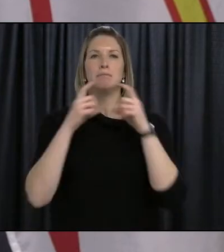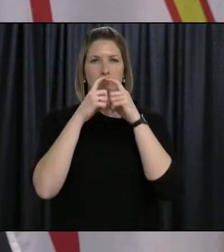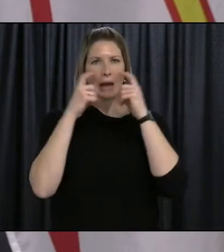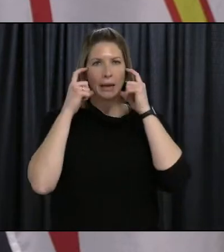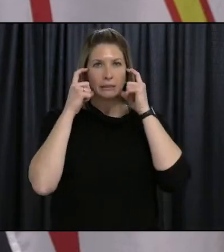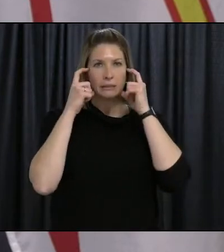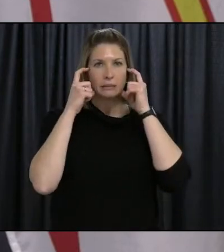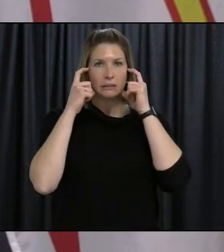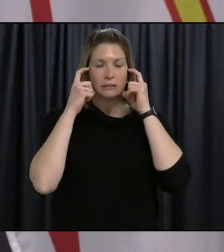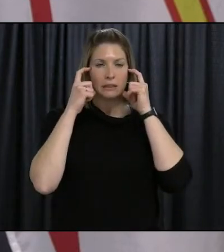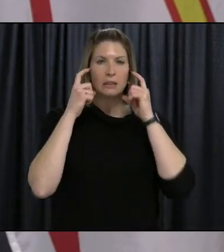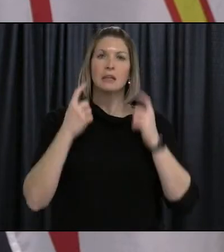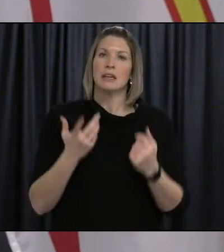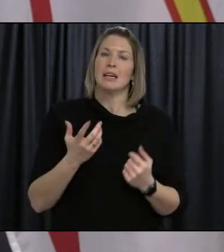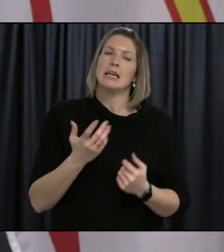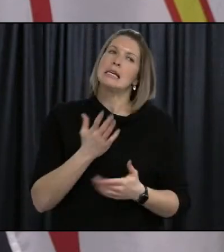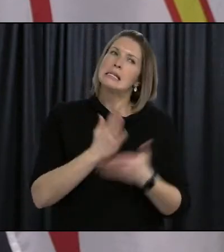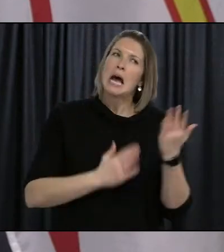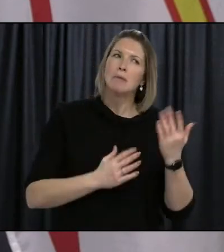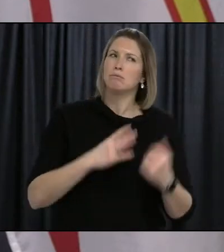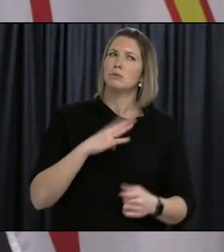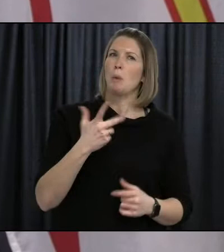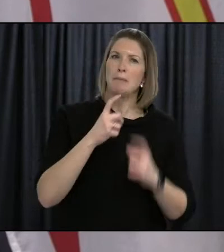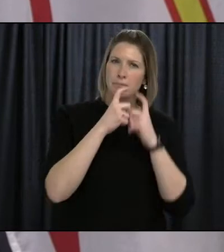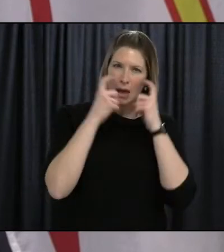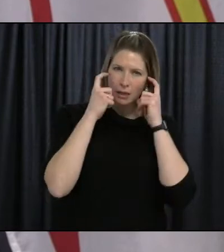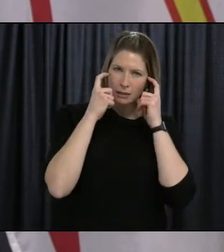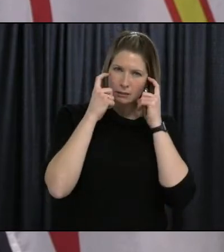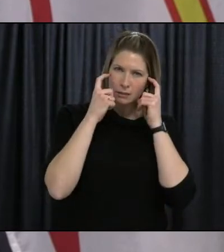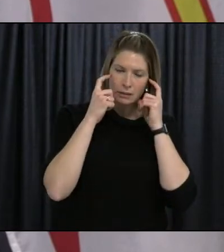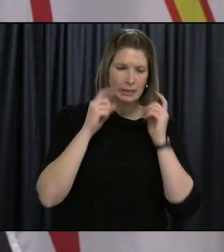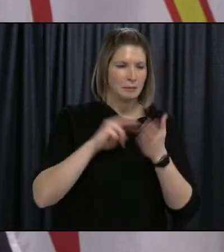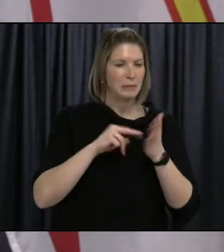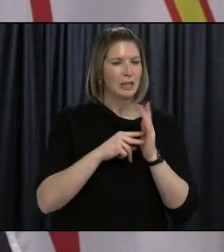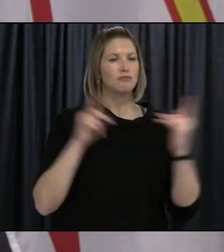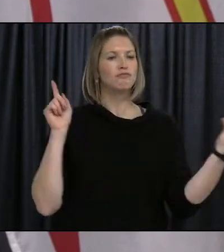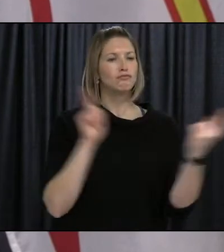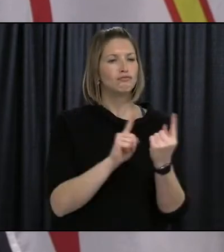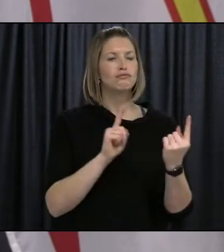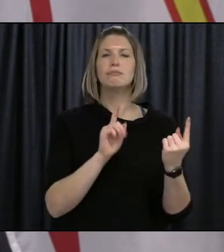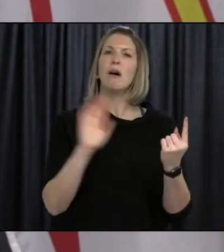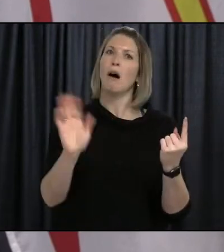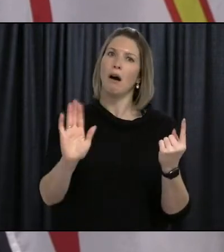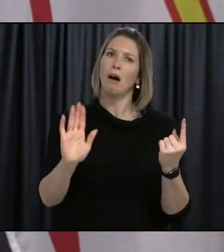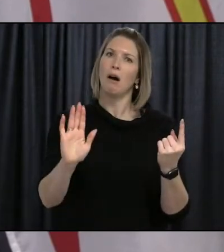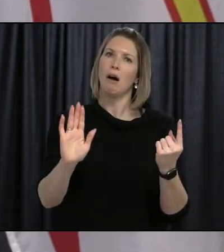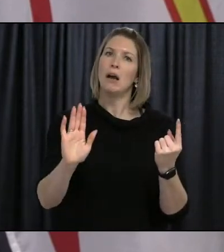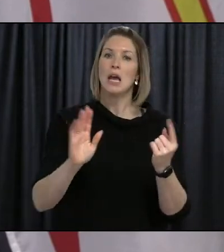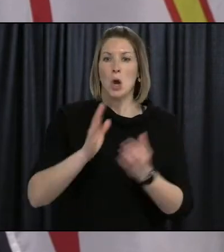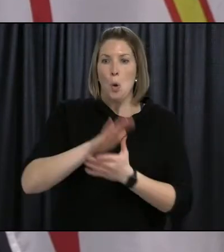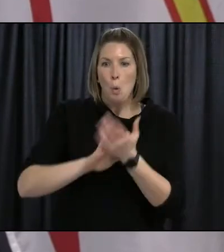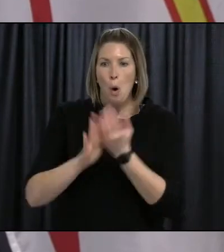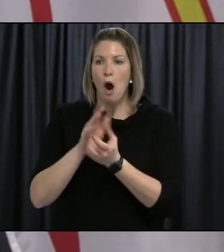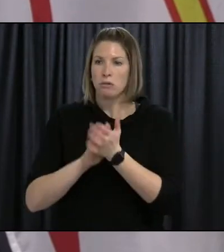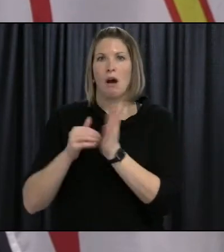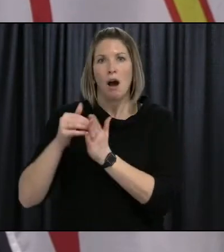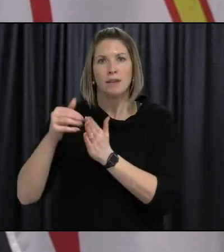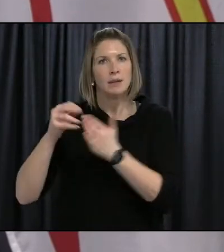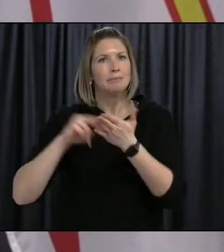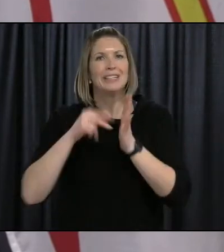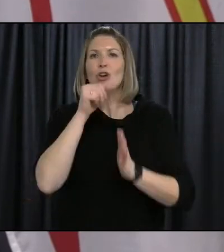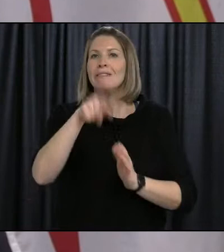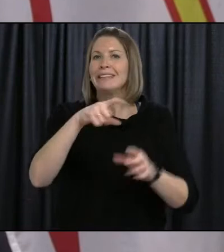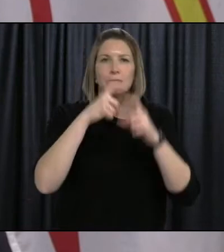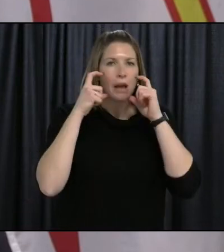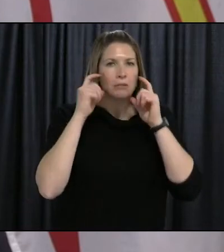do not replace physical distancing or hand washing, and when worn properly, they add a layer of protection when physical distancing is